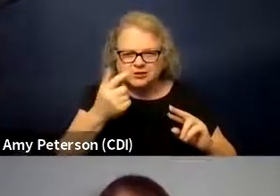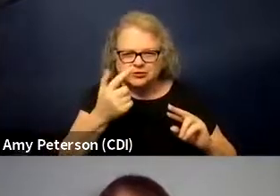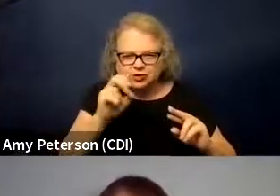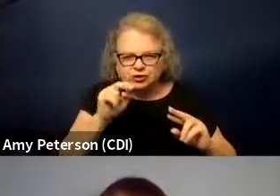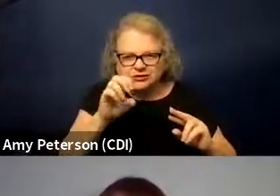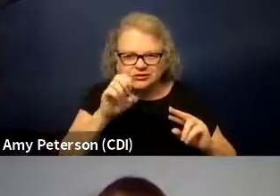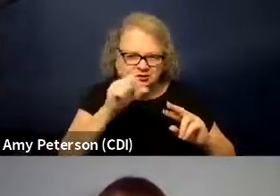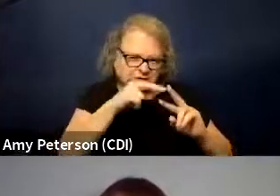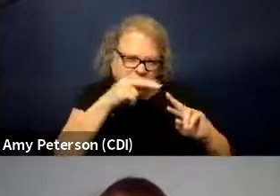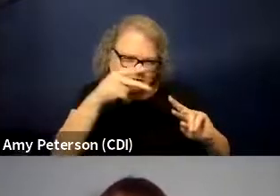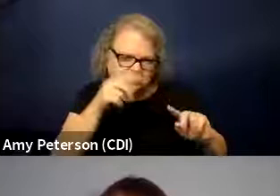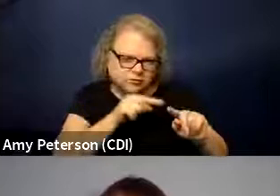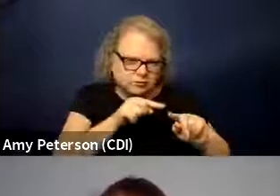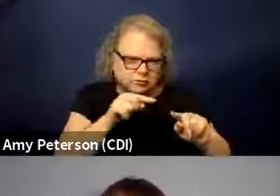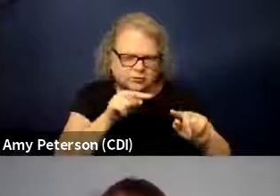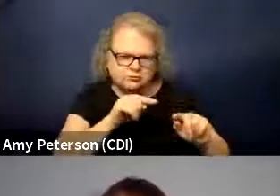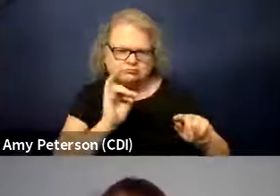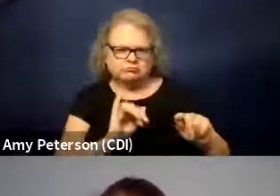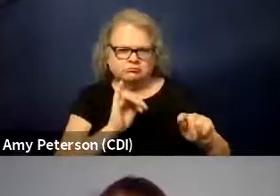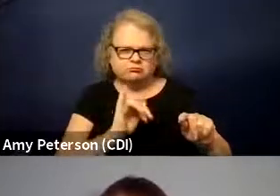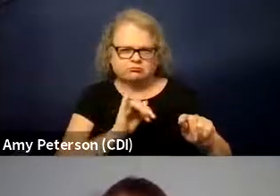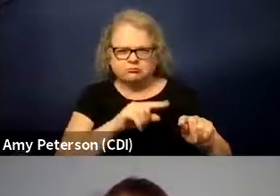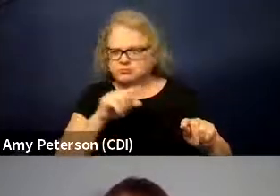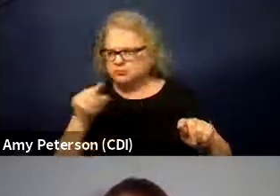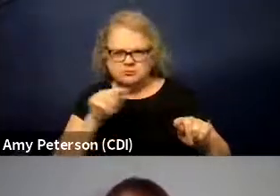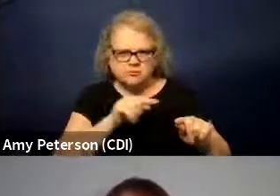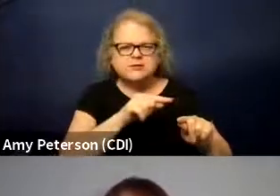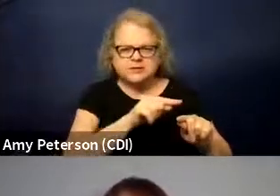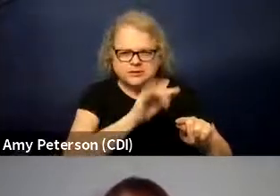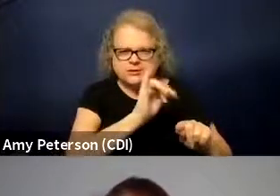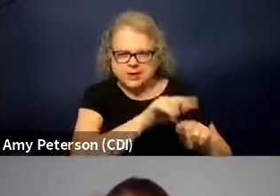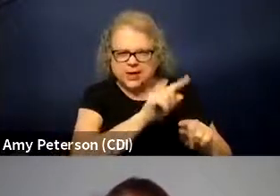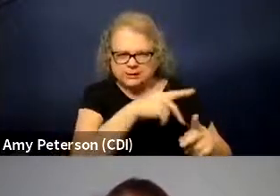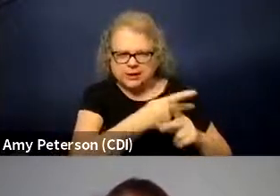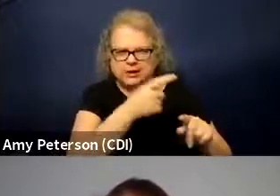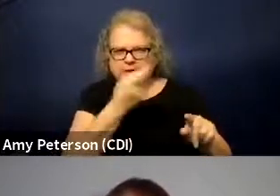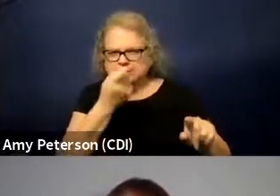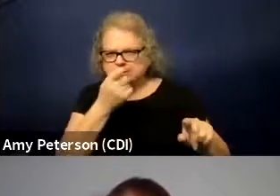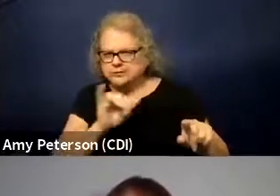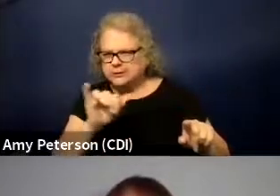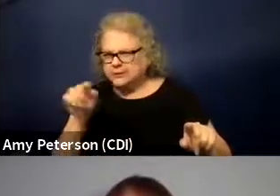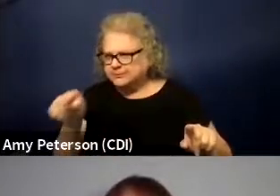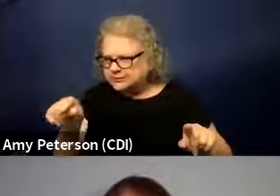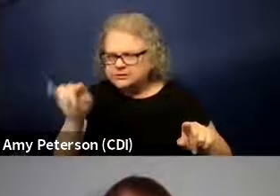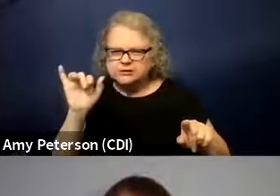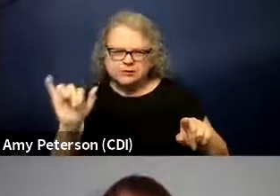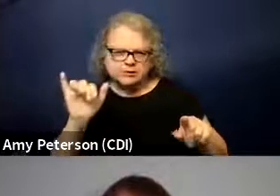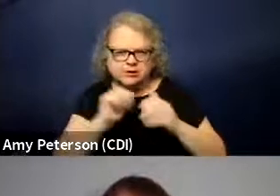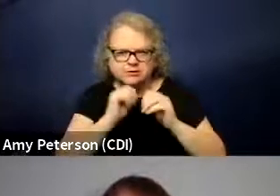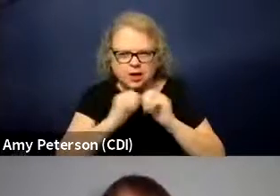So they could target a vaccine exactly to that spike protein to make sure they had the